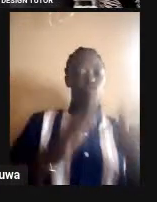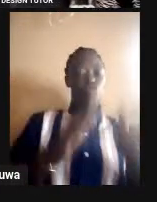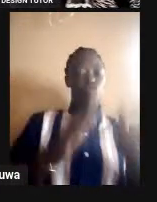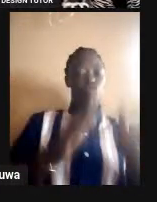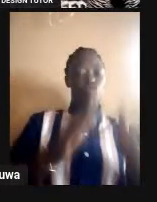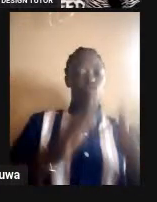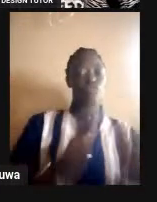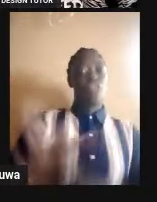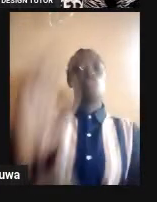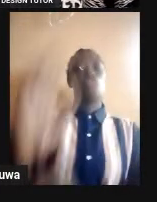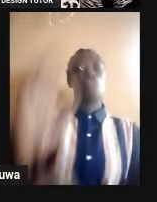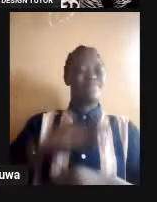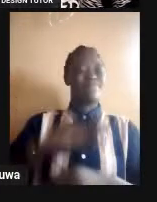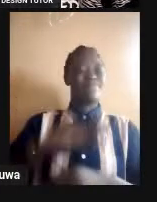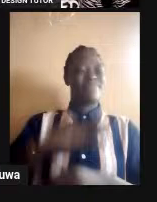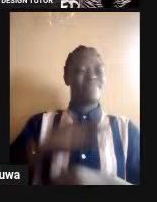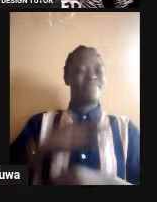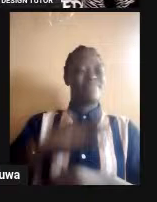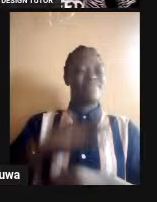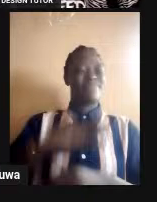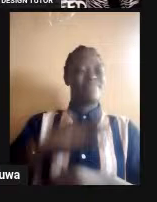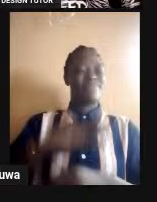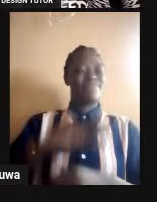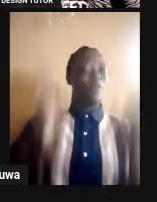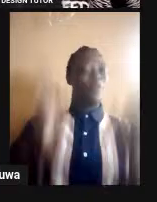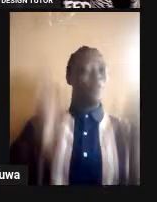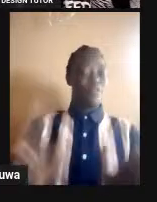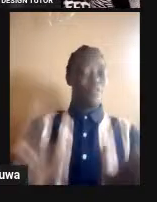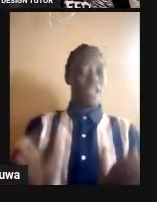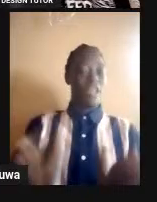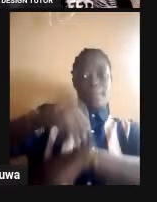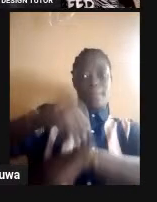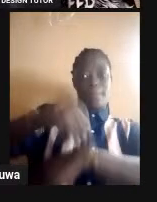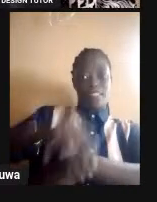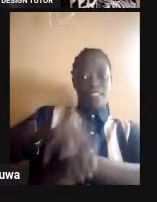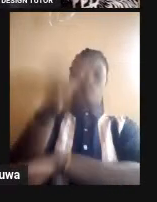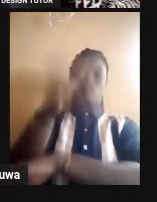got the message. I hope you understand what I mean. Next slide.